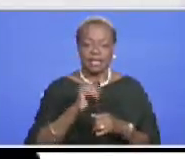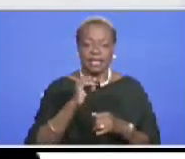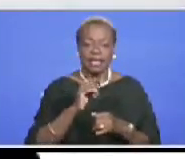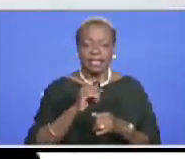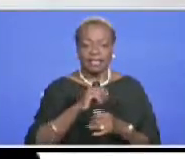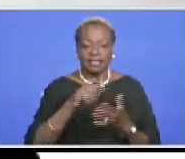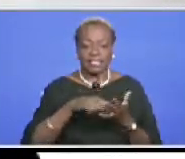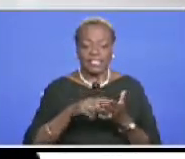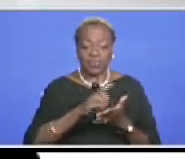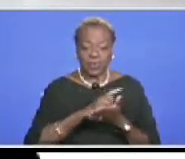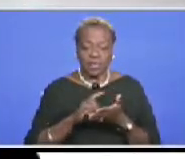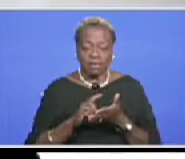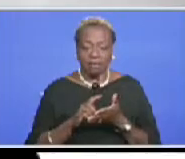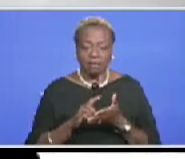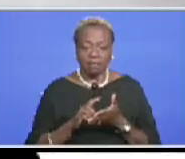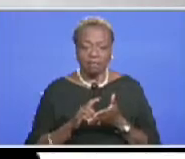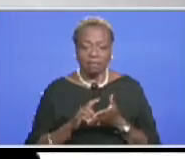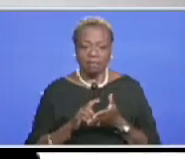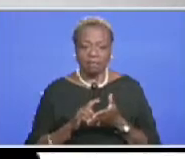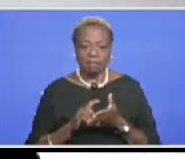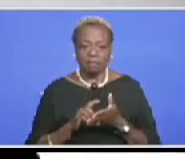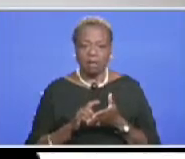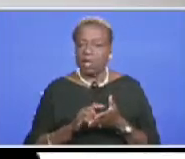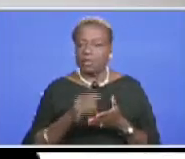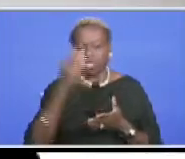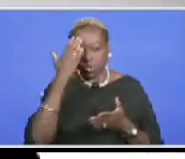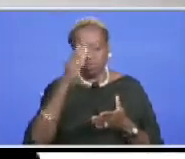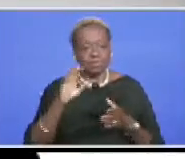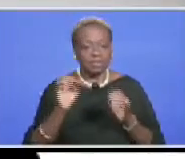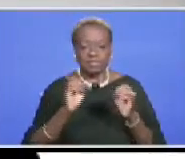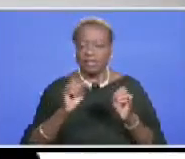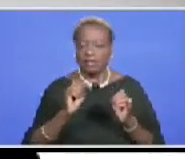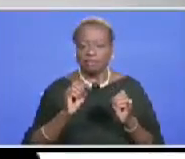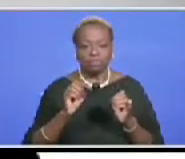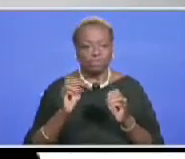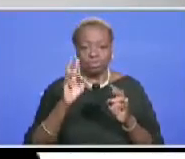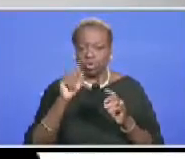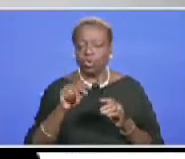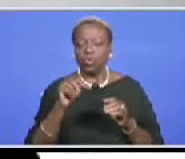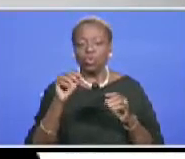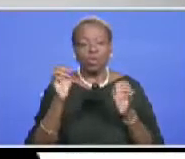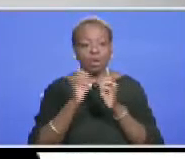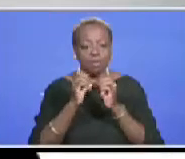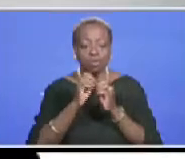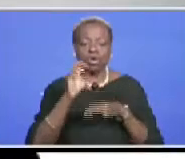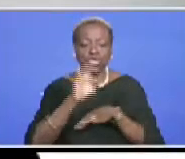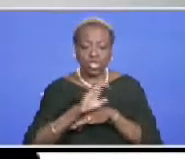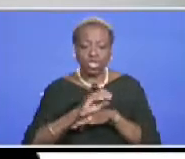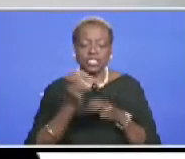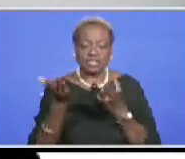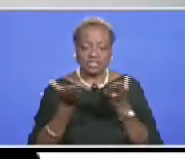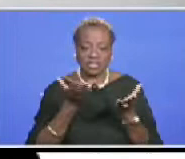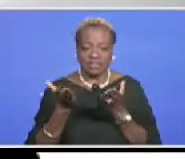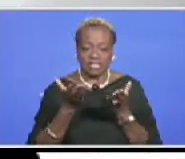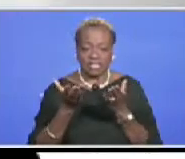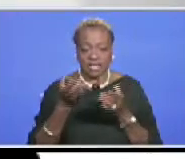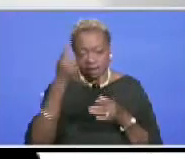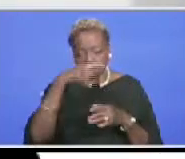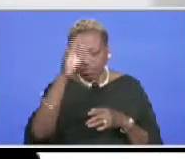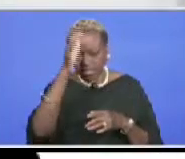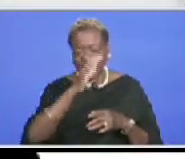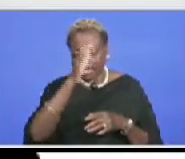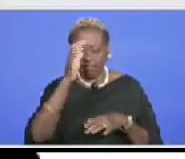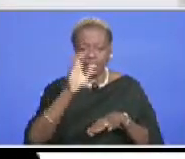not quite sure what the other Protestant denominations are going to be doing come tomorrow, but that's going to have a huge impact here in the Cayman